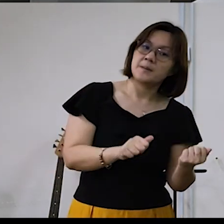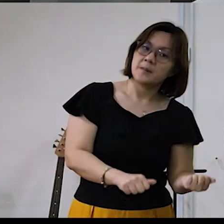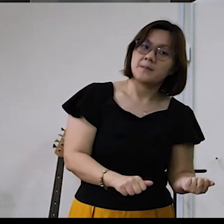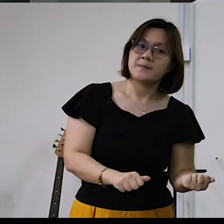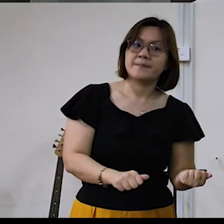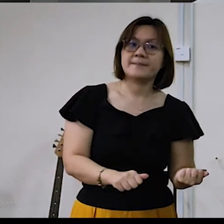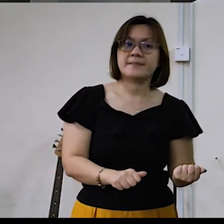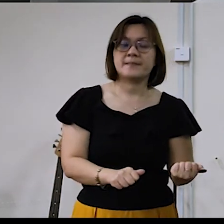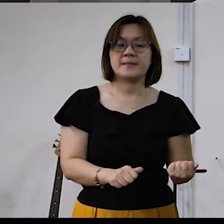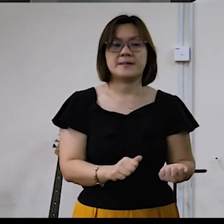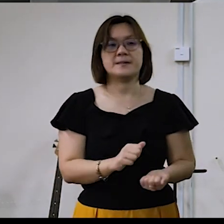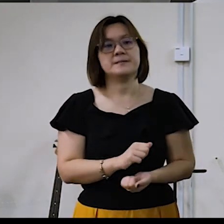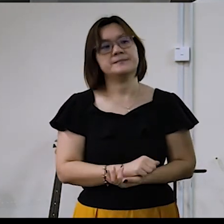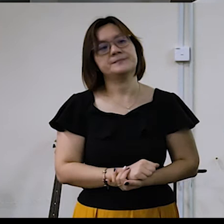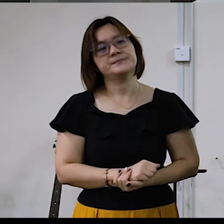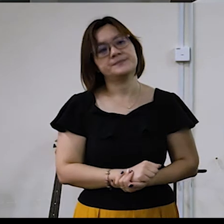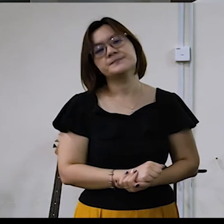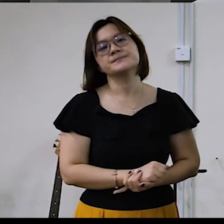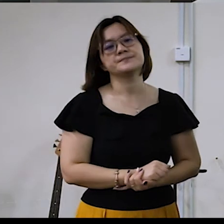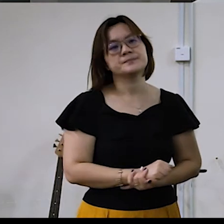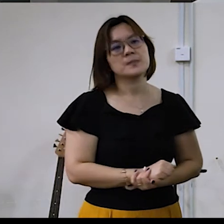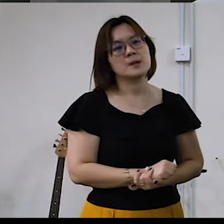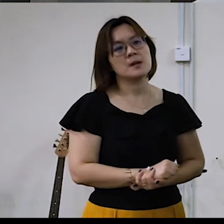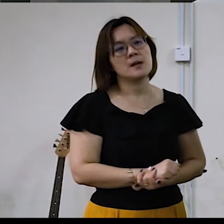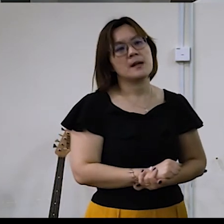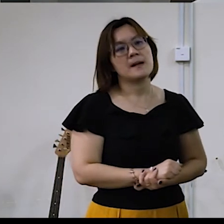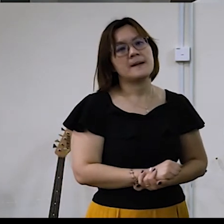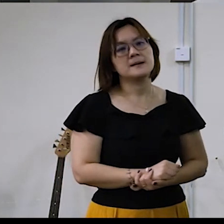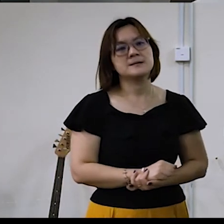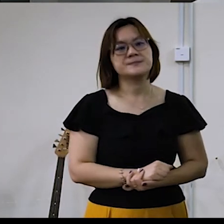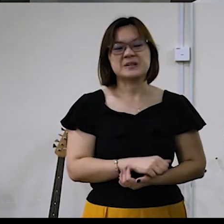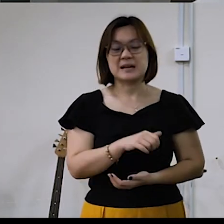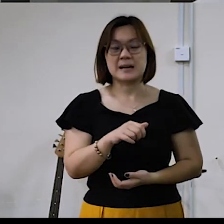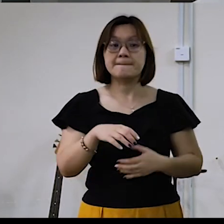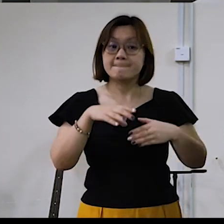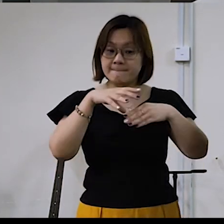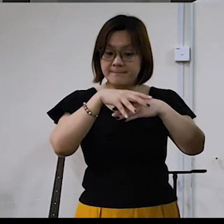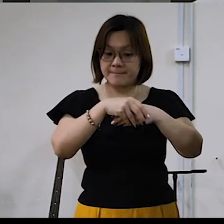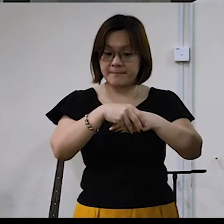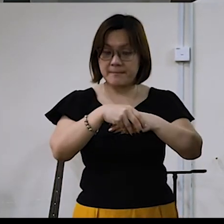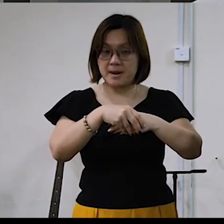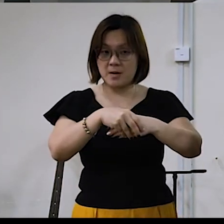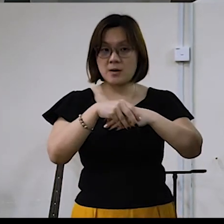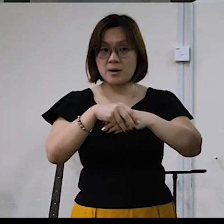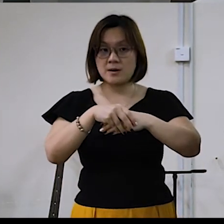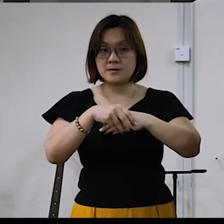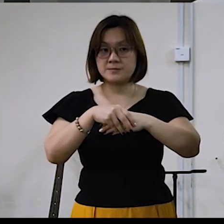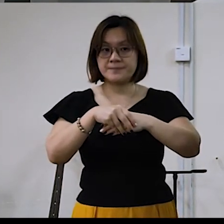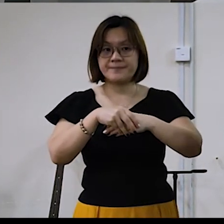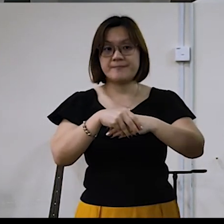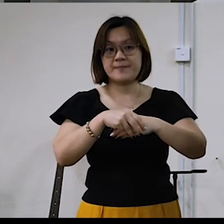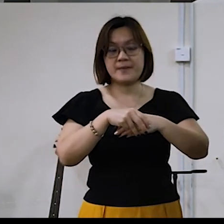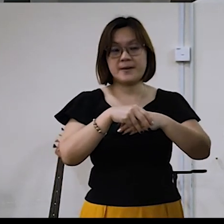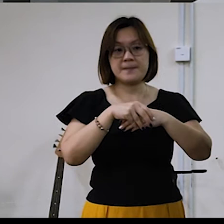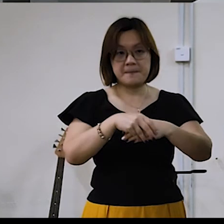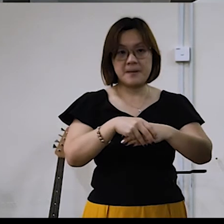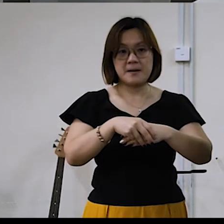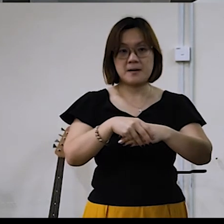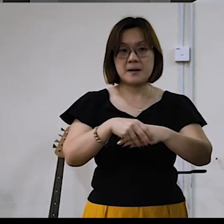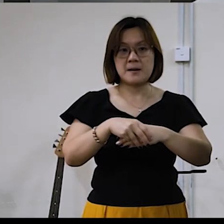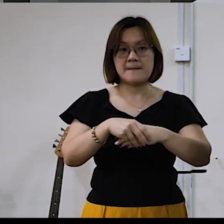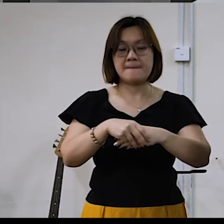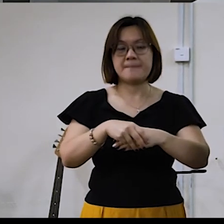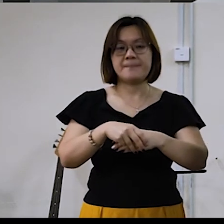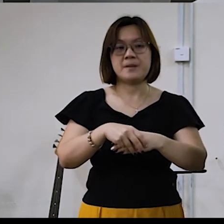church. Listen, you need to get married in church. You need to cut, because covenant can only be cut in the